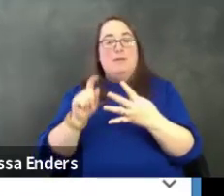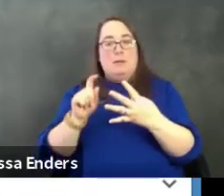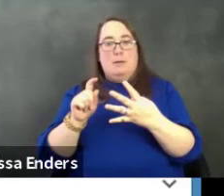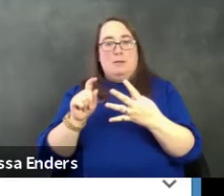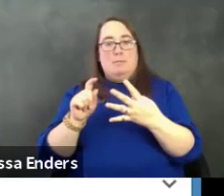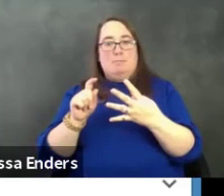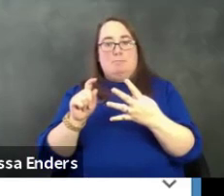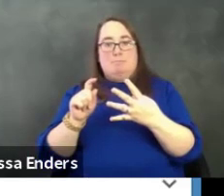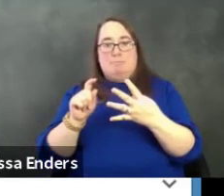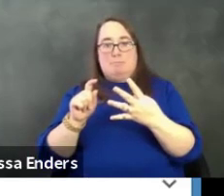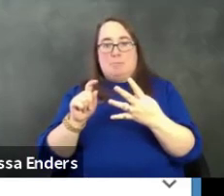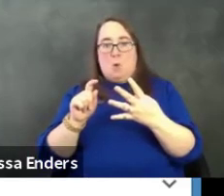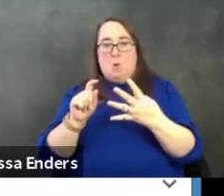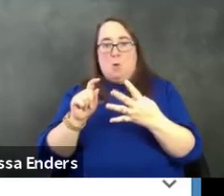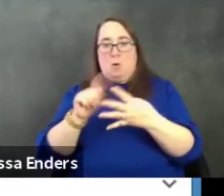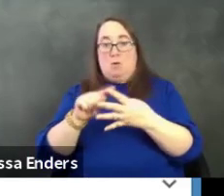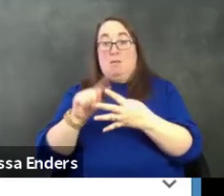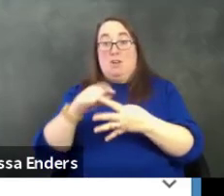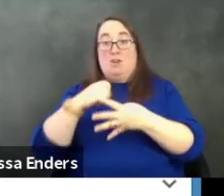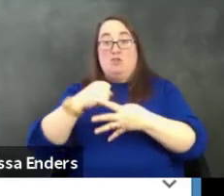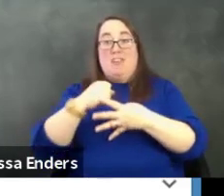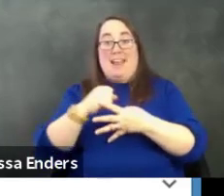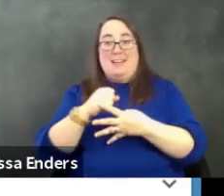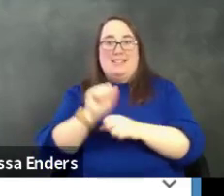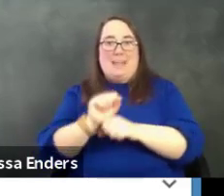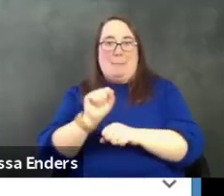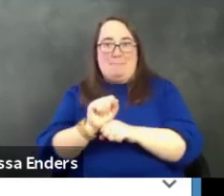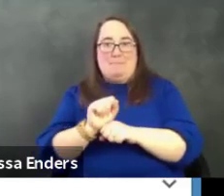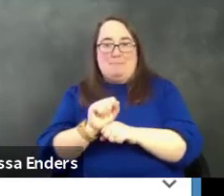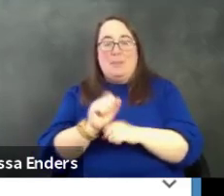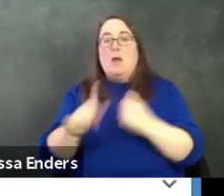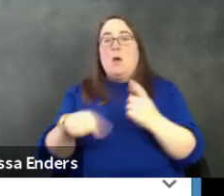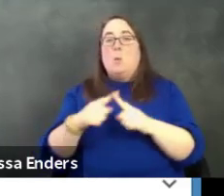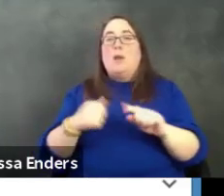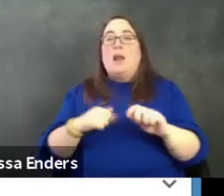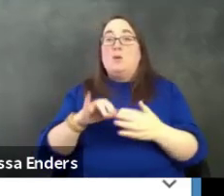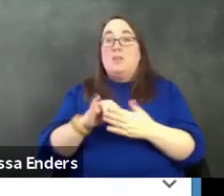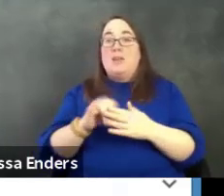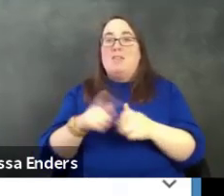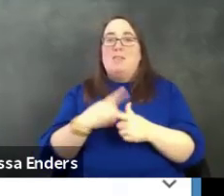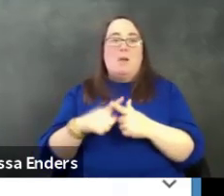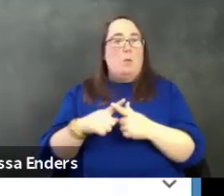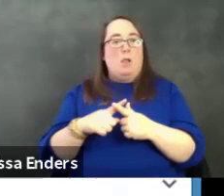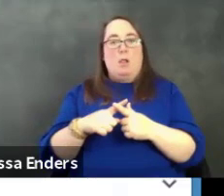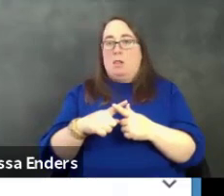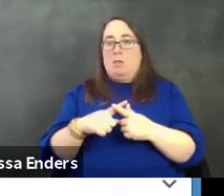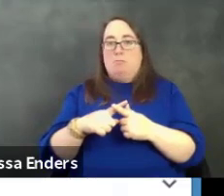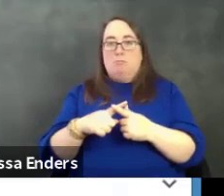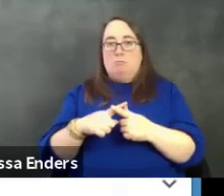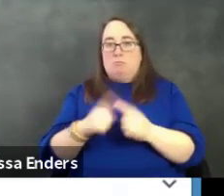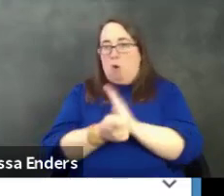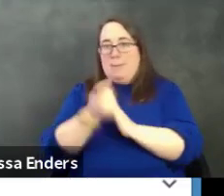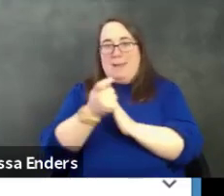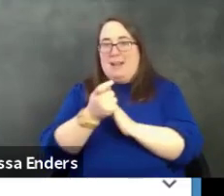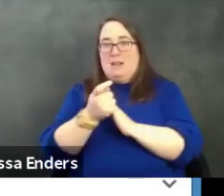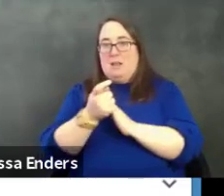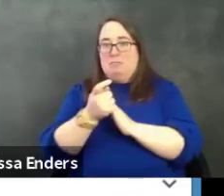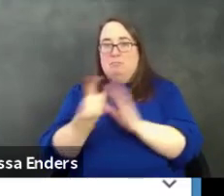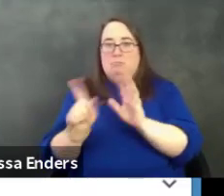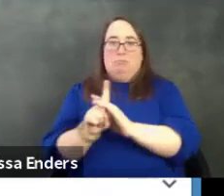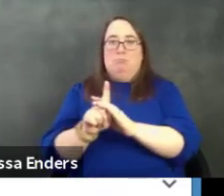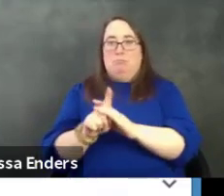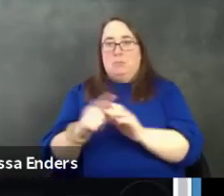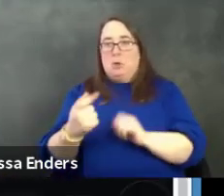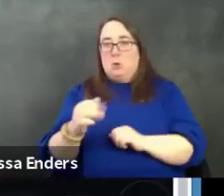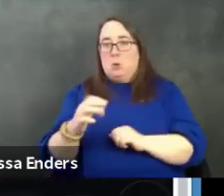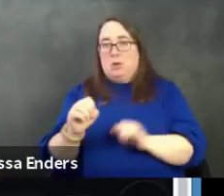assignment. So when I do that, it's going to automatically push it into my Google Classroom. Okay, that works